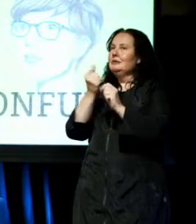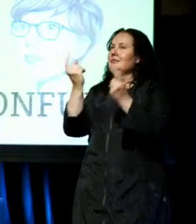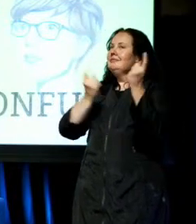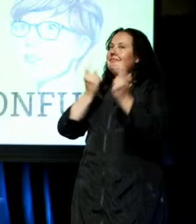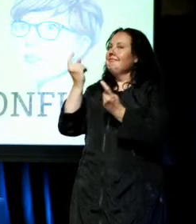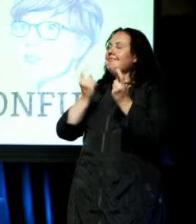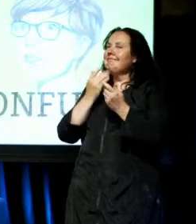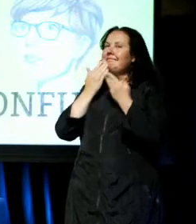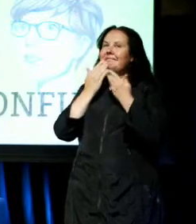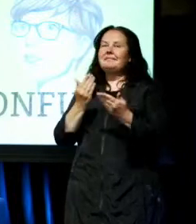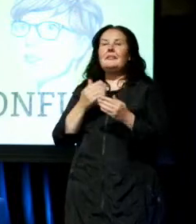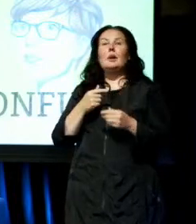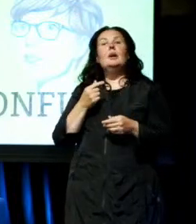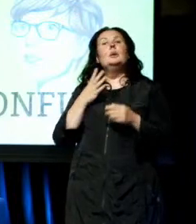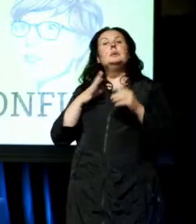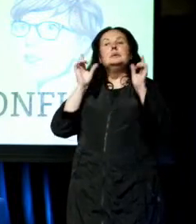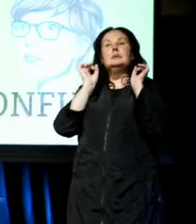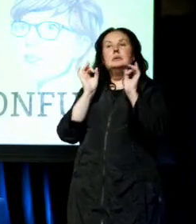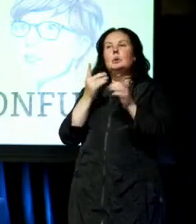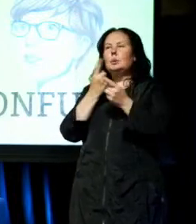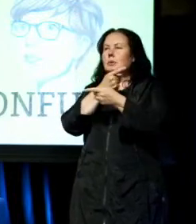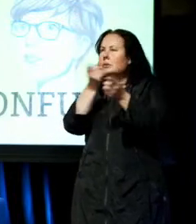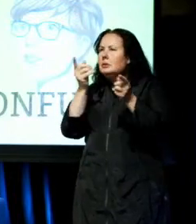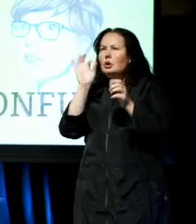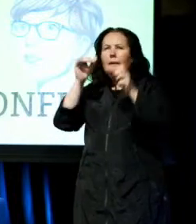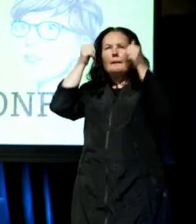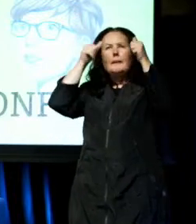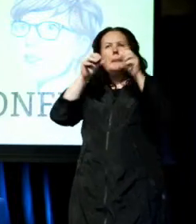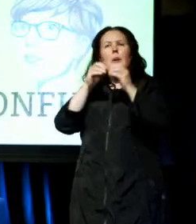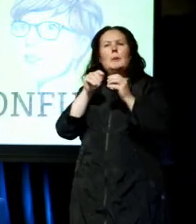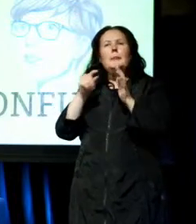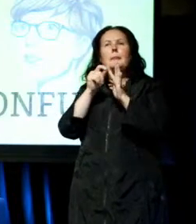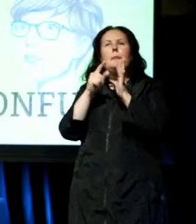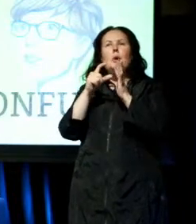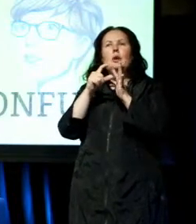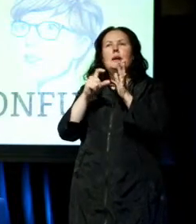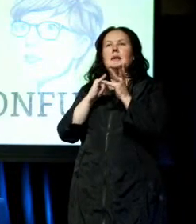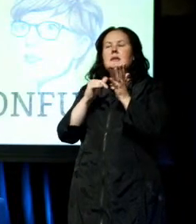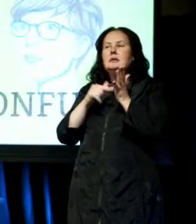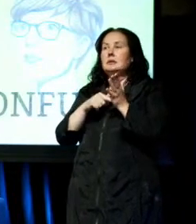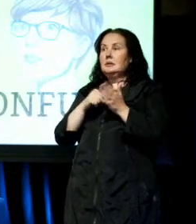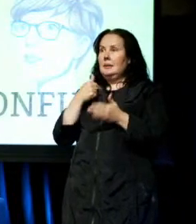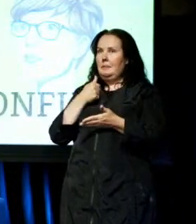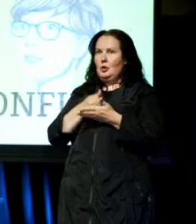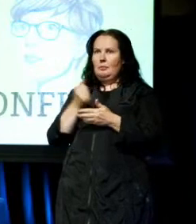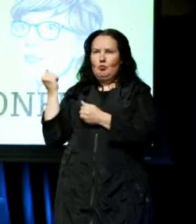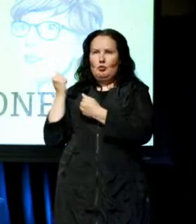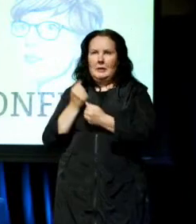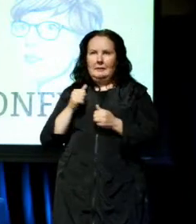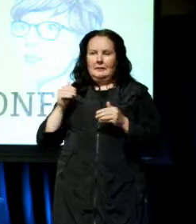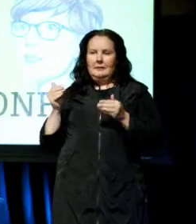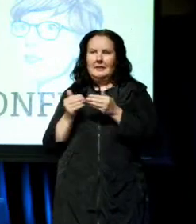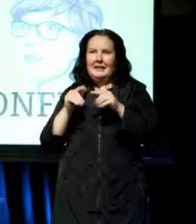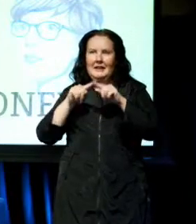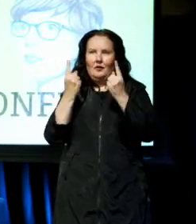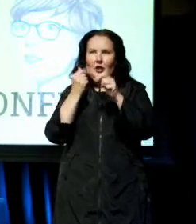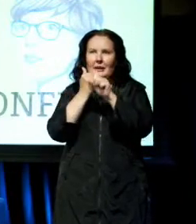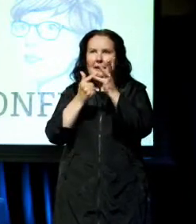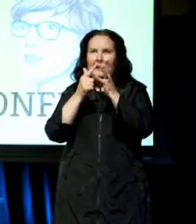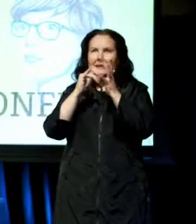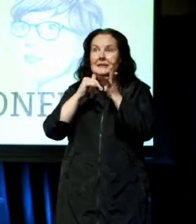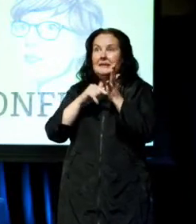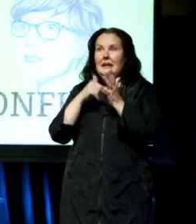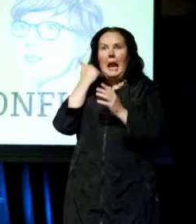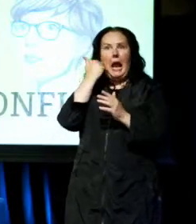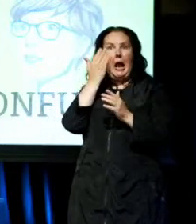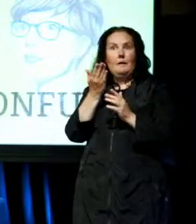it. So if anyone's not familiar with this podcast, basically I usually bring on a different guest each episode. All of my guests